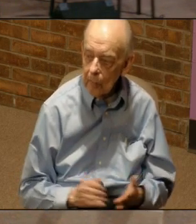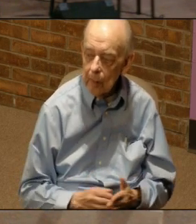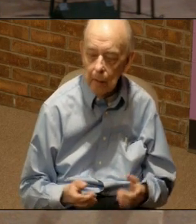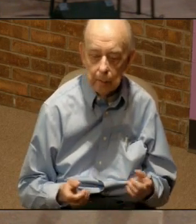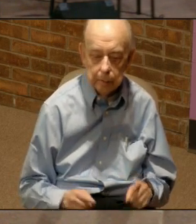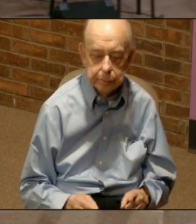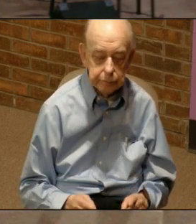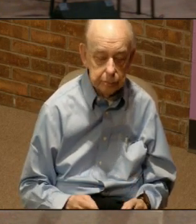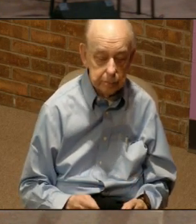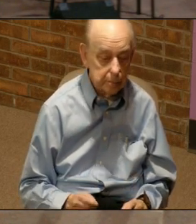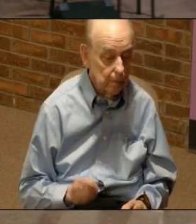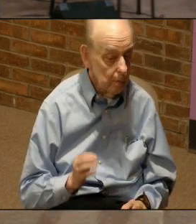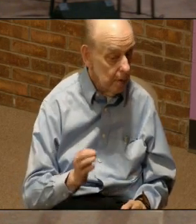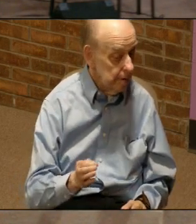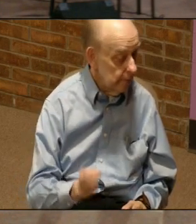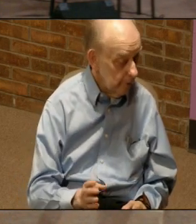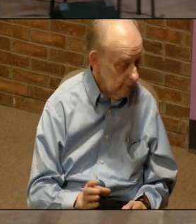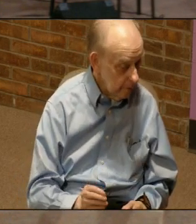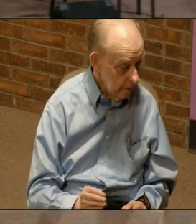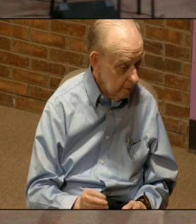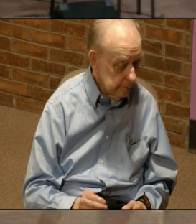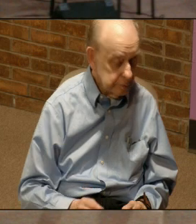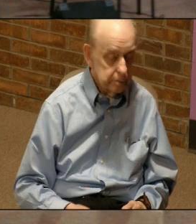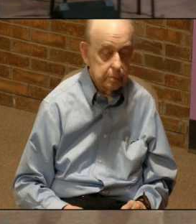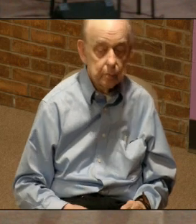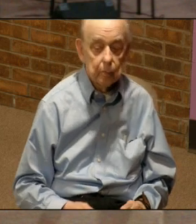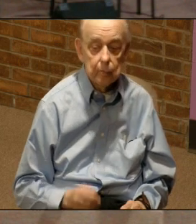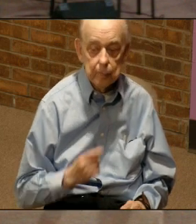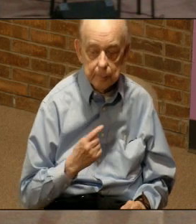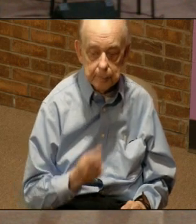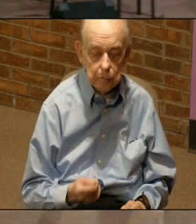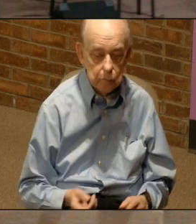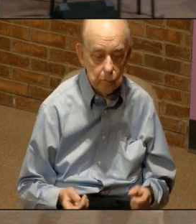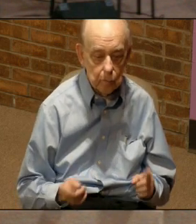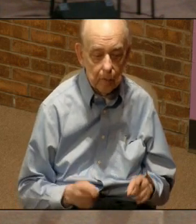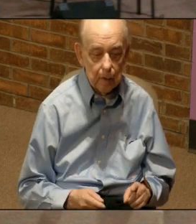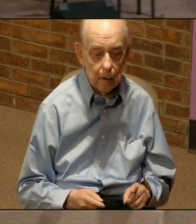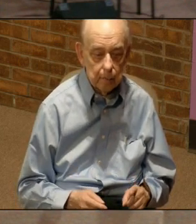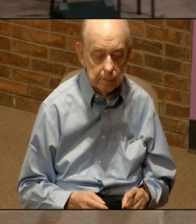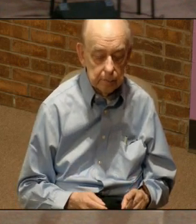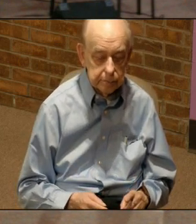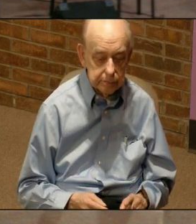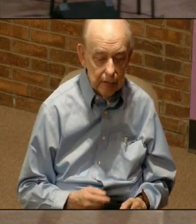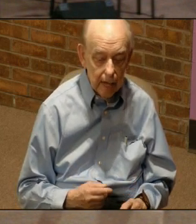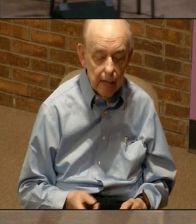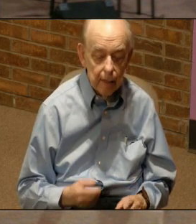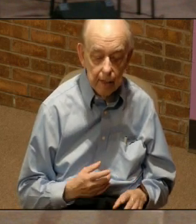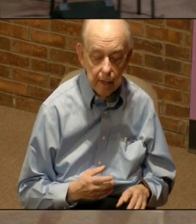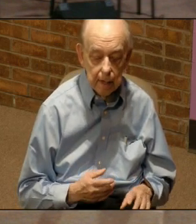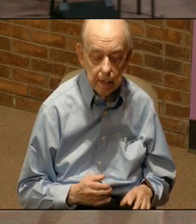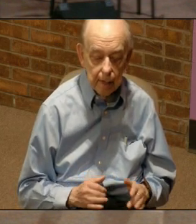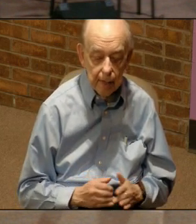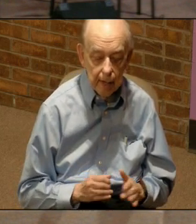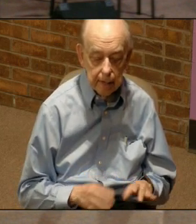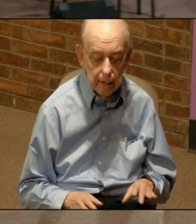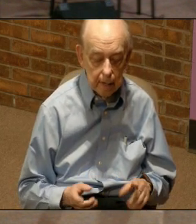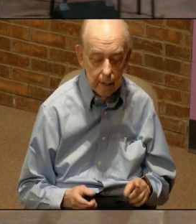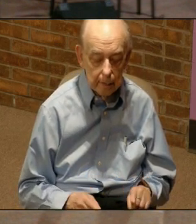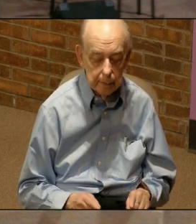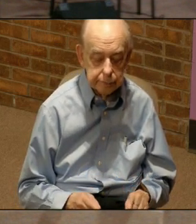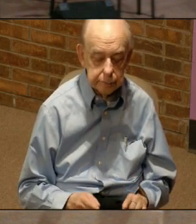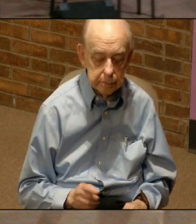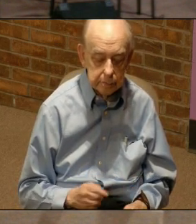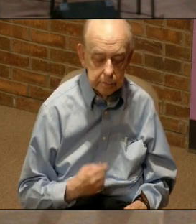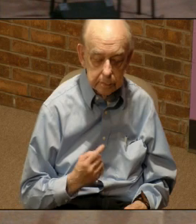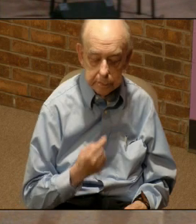going to happen way in the future. He's saying it's going to happen, and it did. He's telling